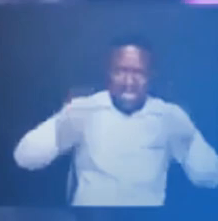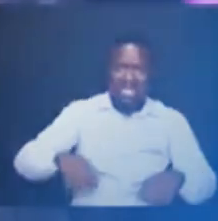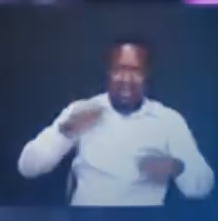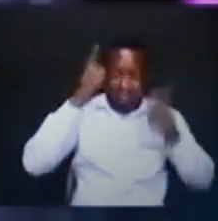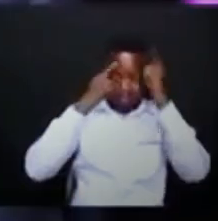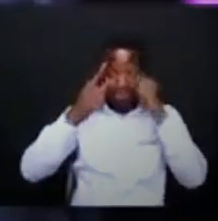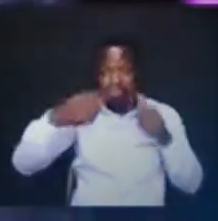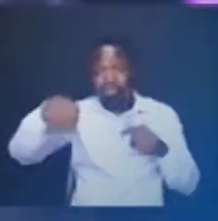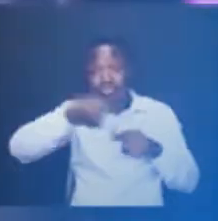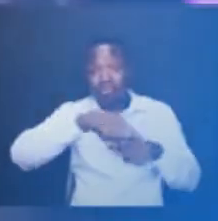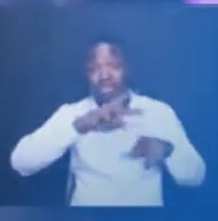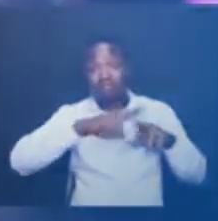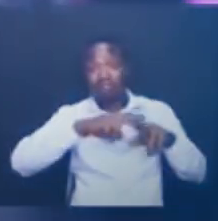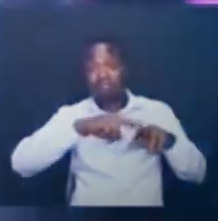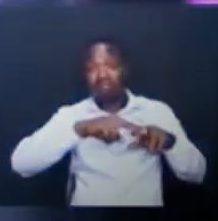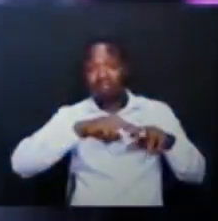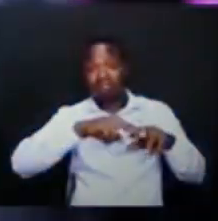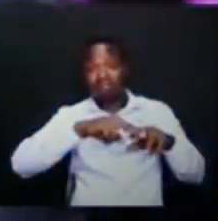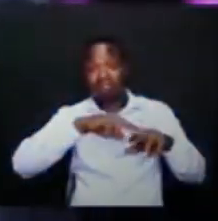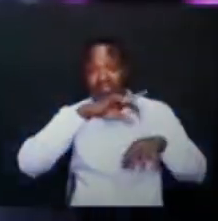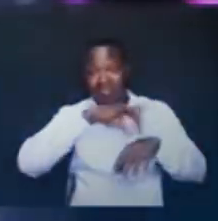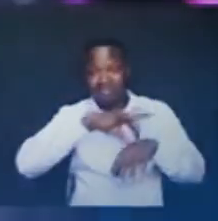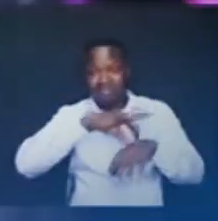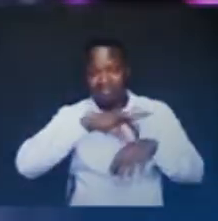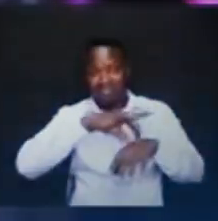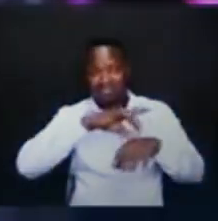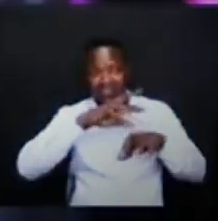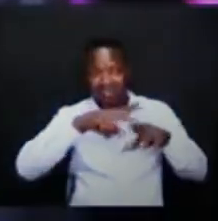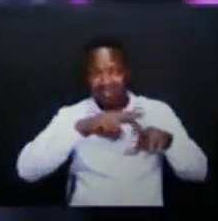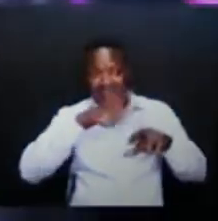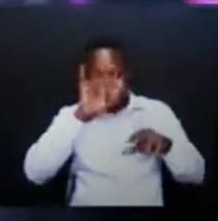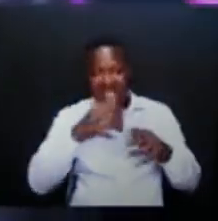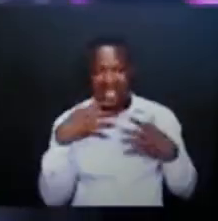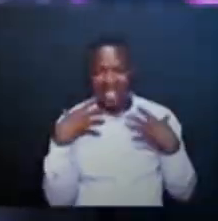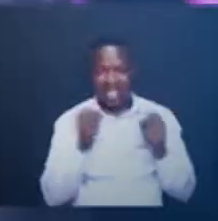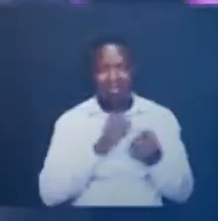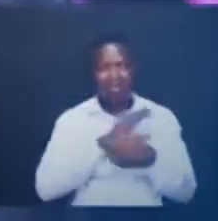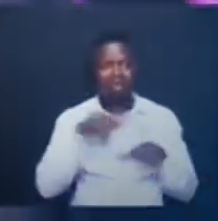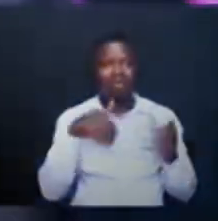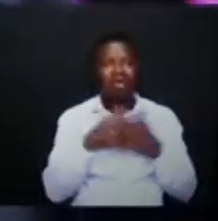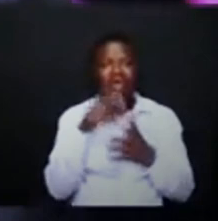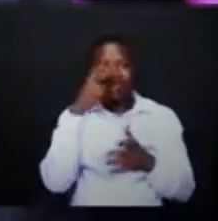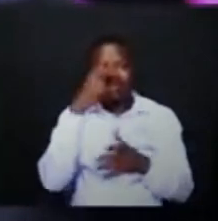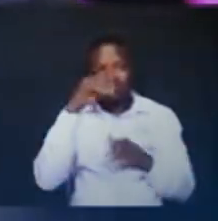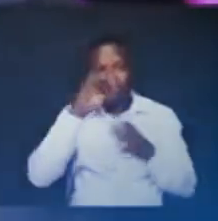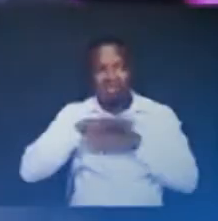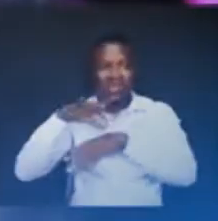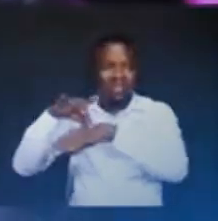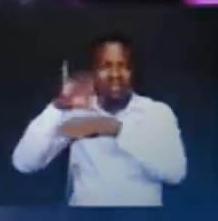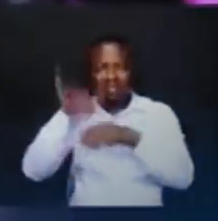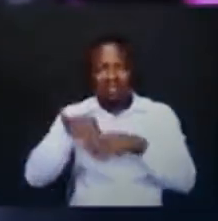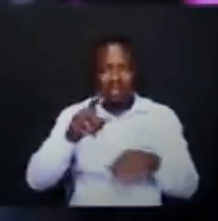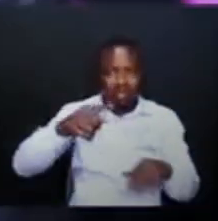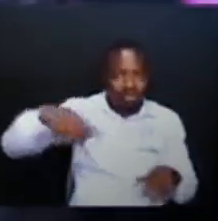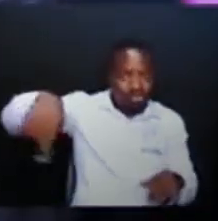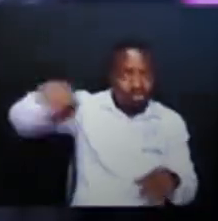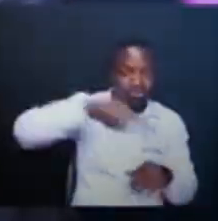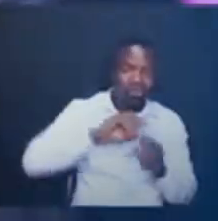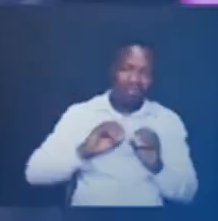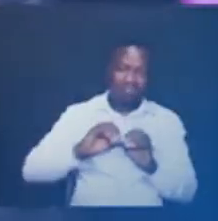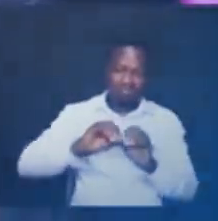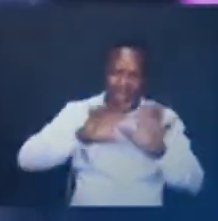salt of the earth. The salt to heal the corruption of the land. We are the light of the